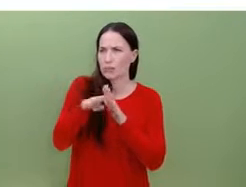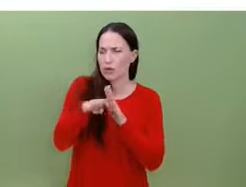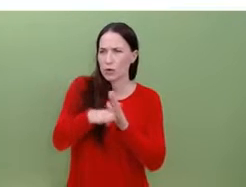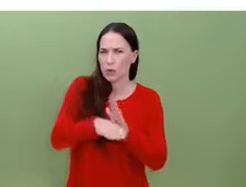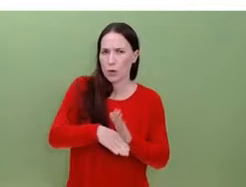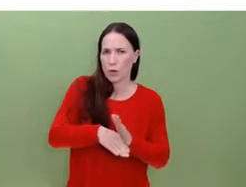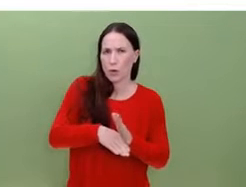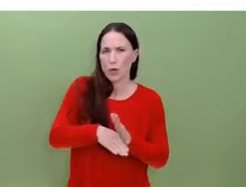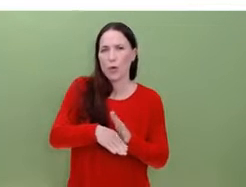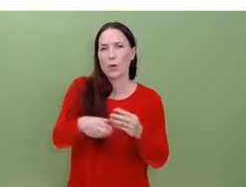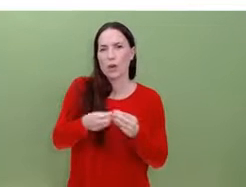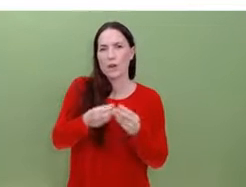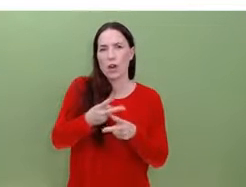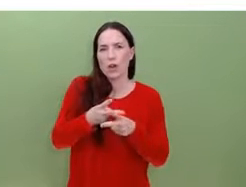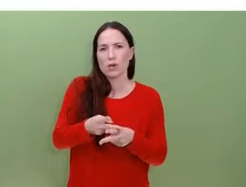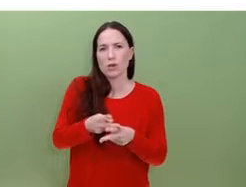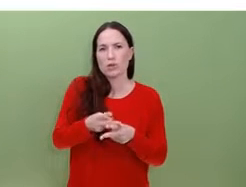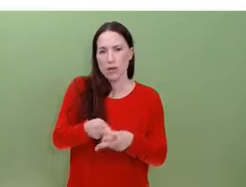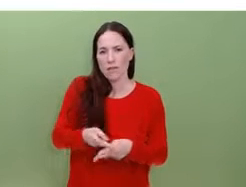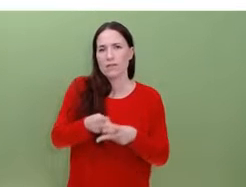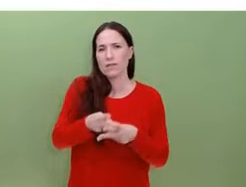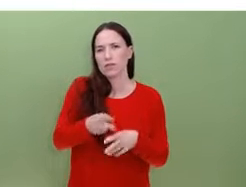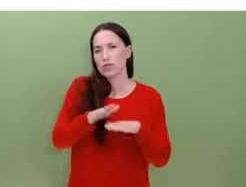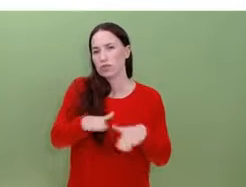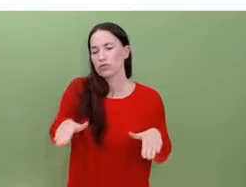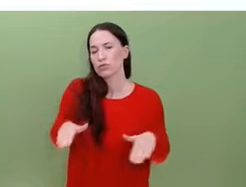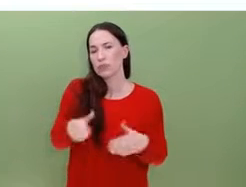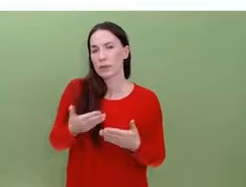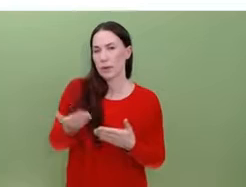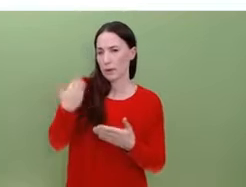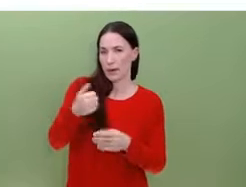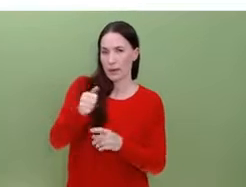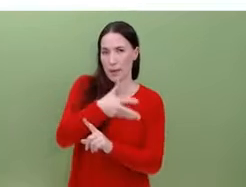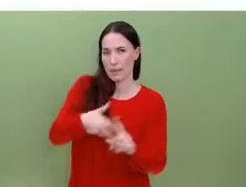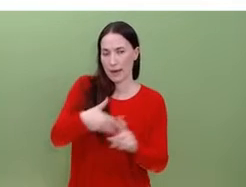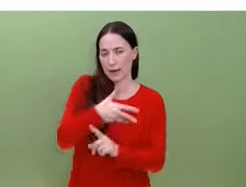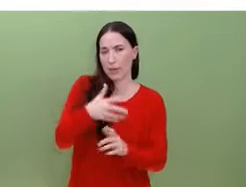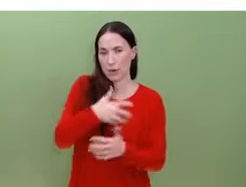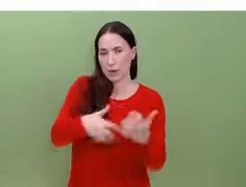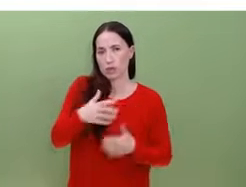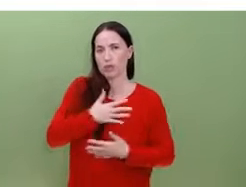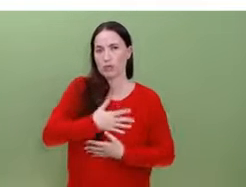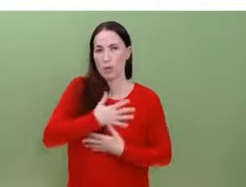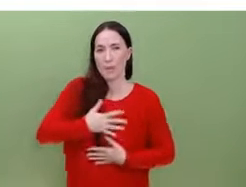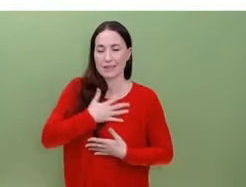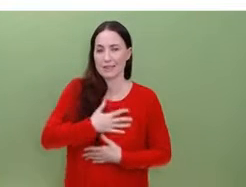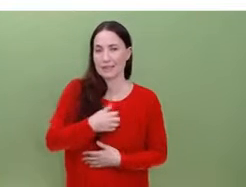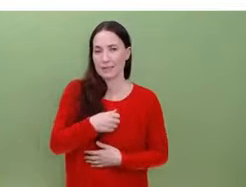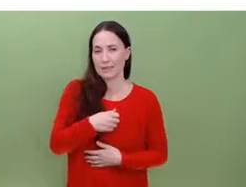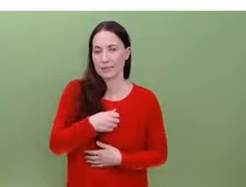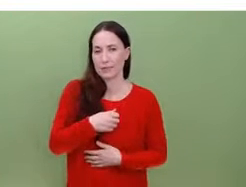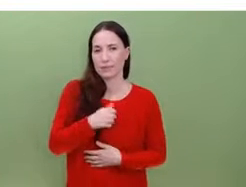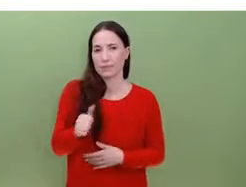after children who might have had a very difficult and complex and traumatic background. Using graded exposure in